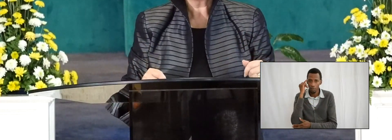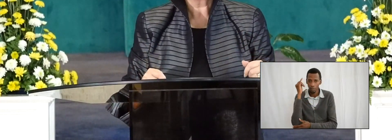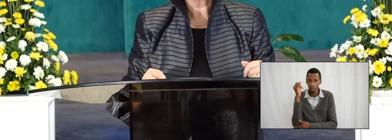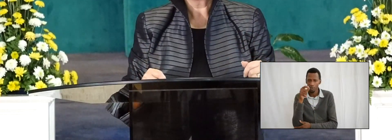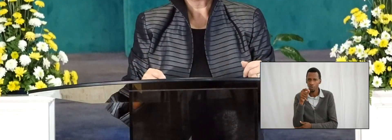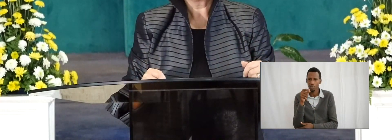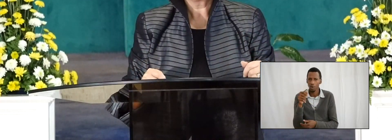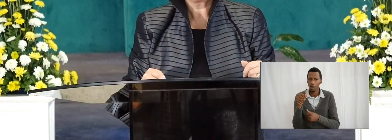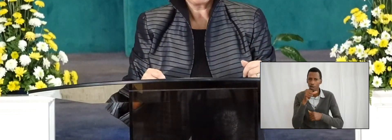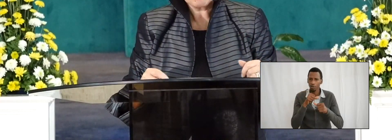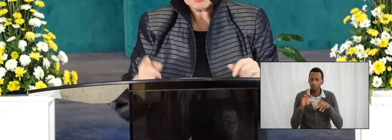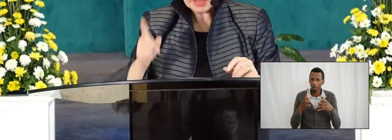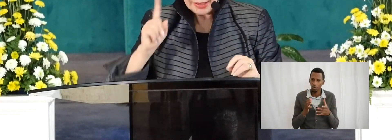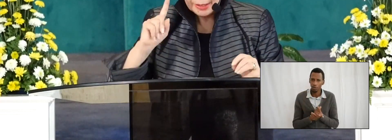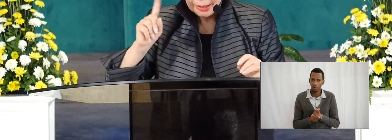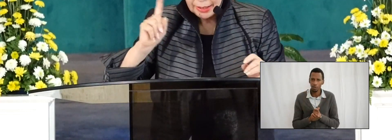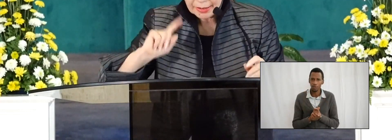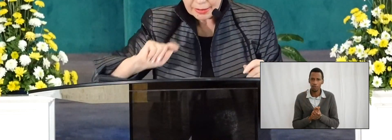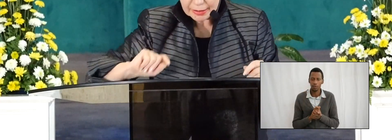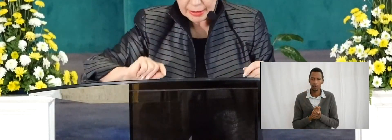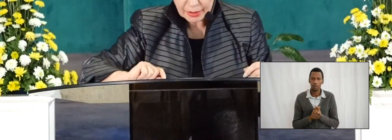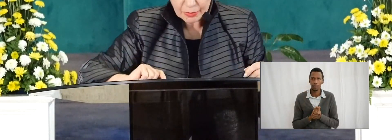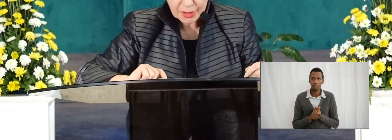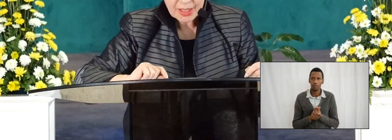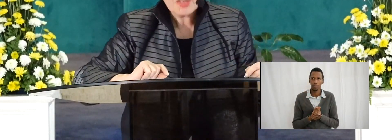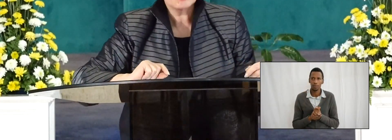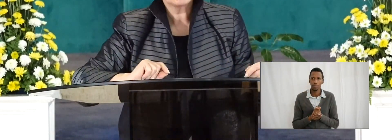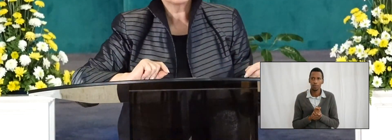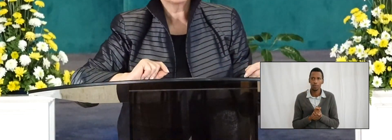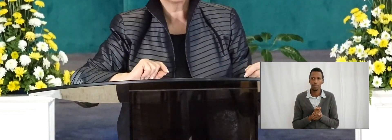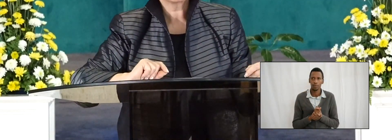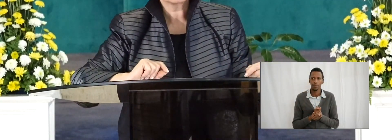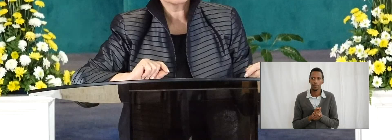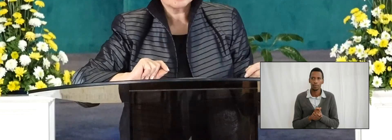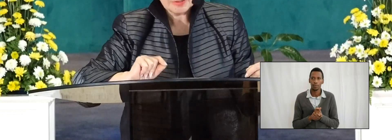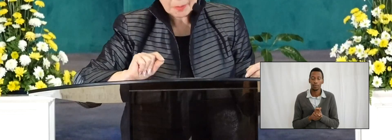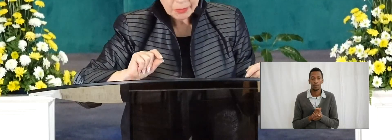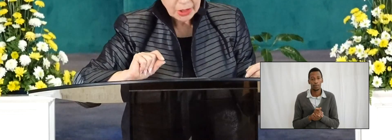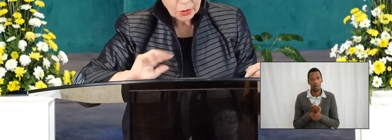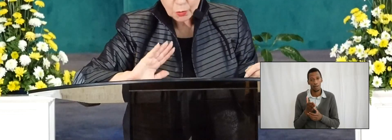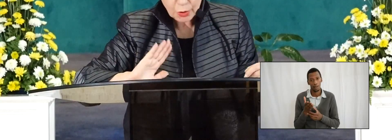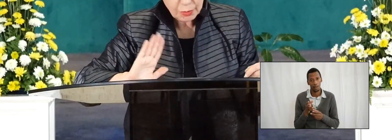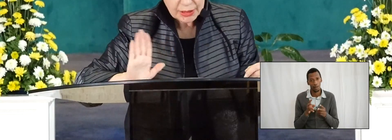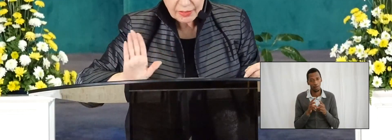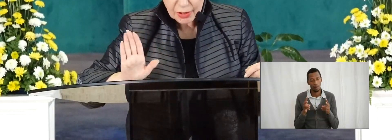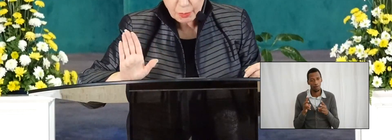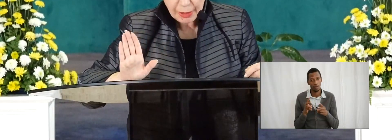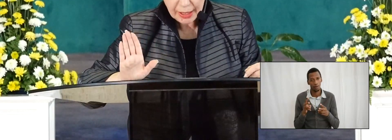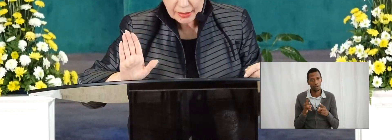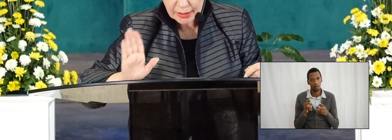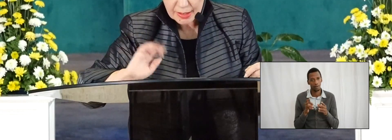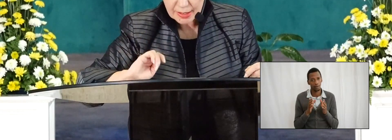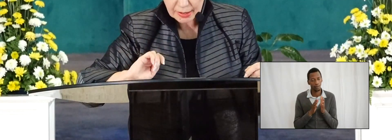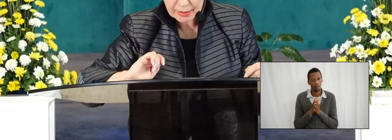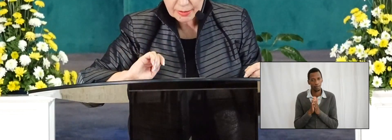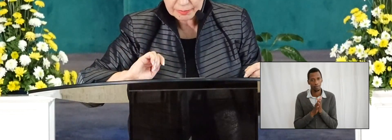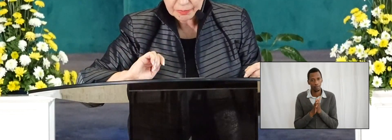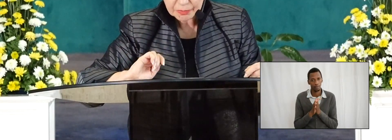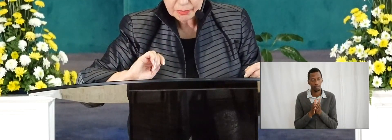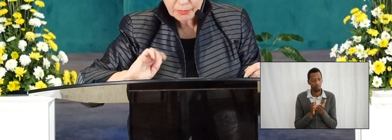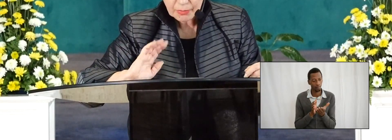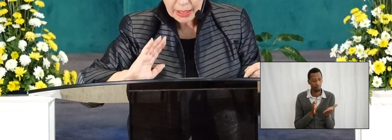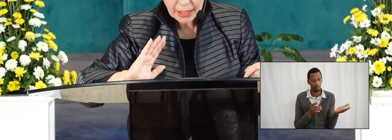What would you do? And the account is very interesting. We will give it back, they